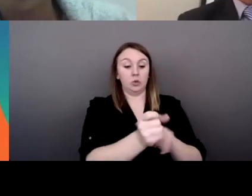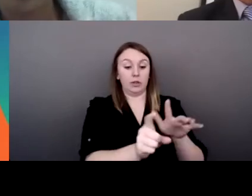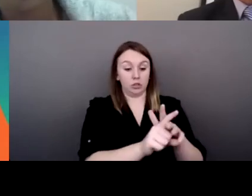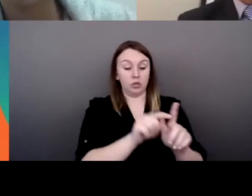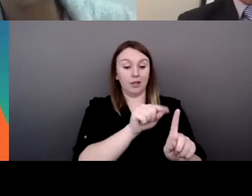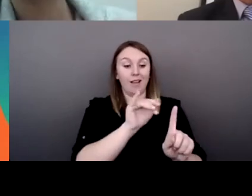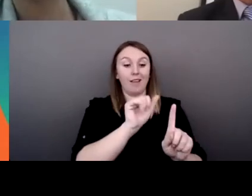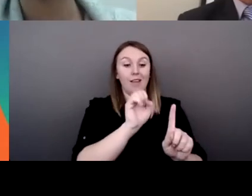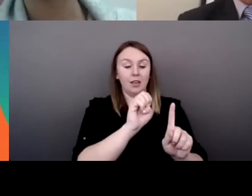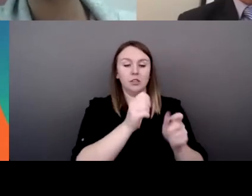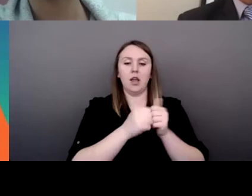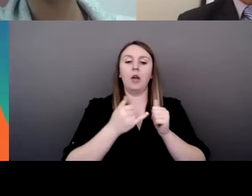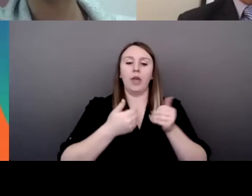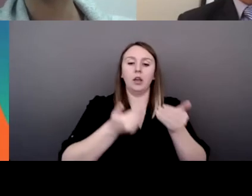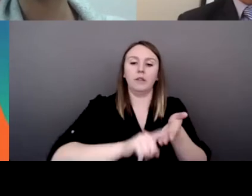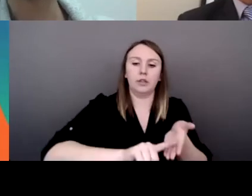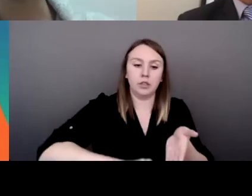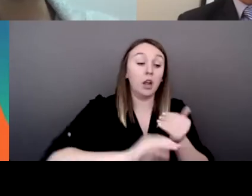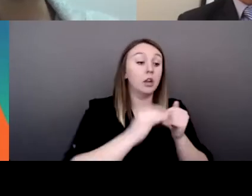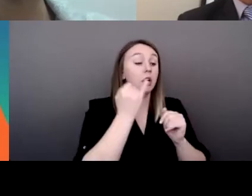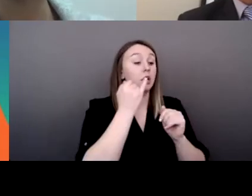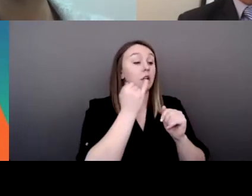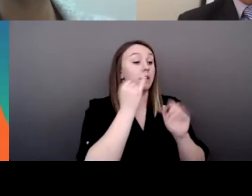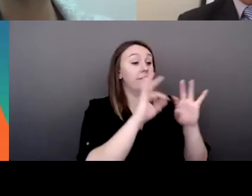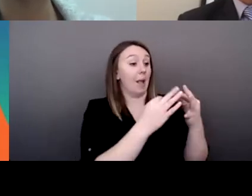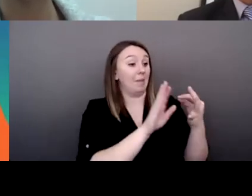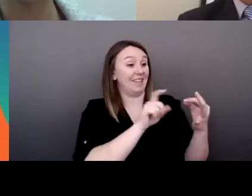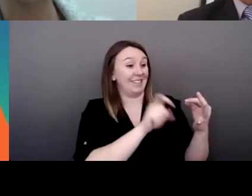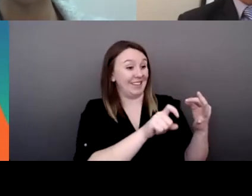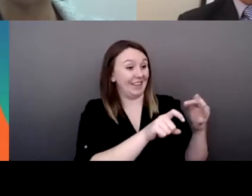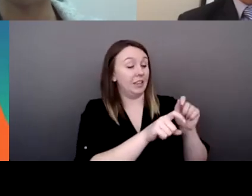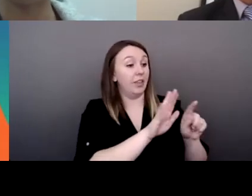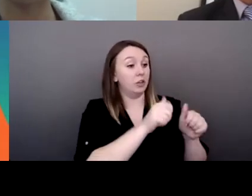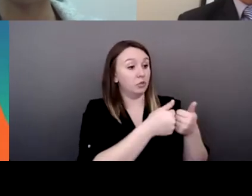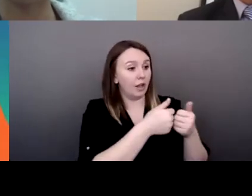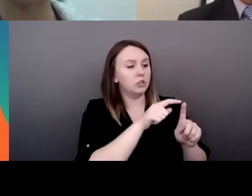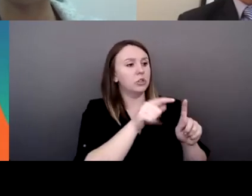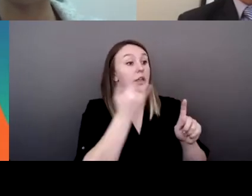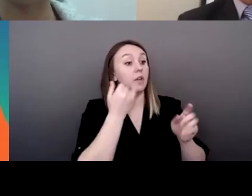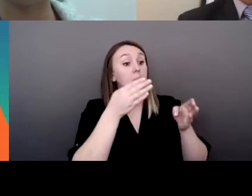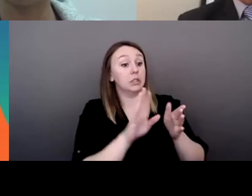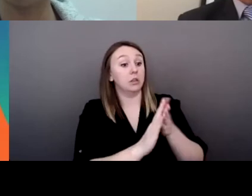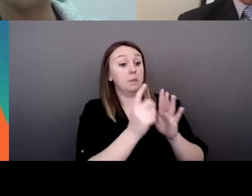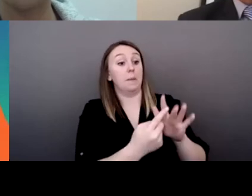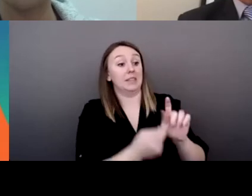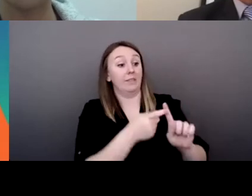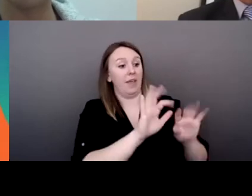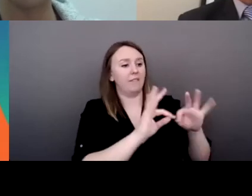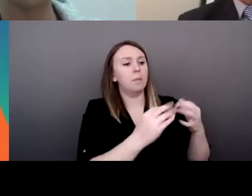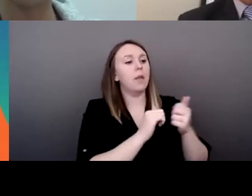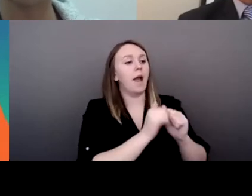of meeting family needs when somebody does go missing is also a real issue. But it stems from, you